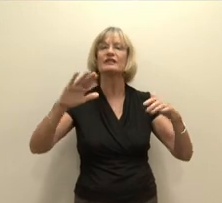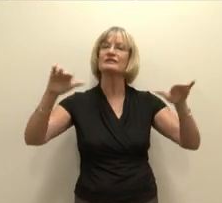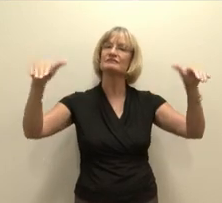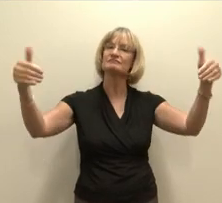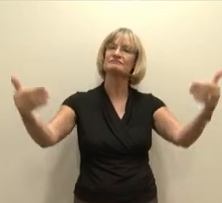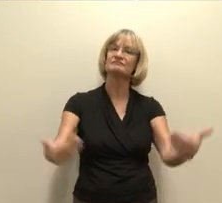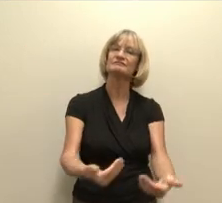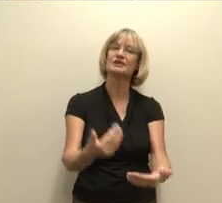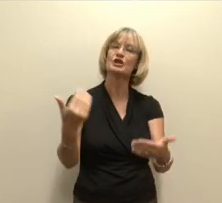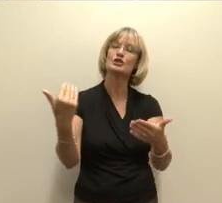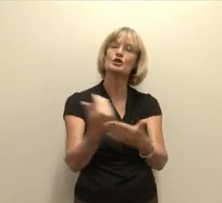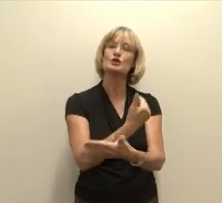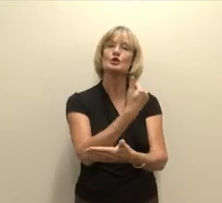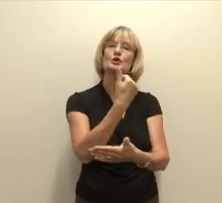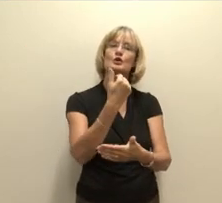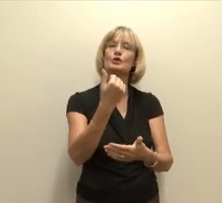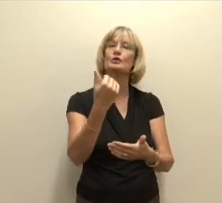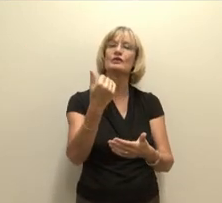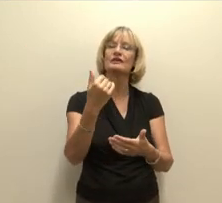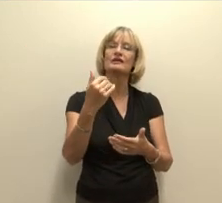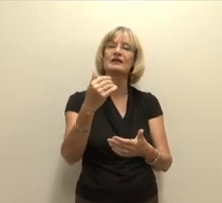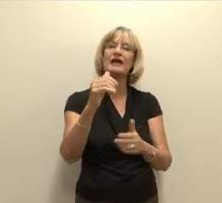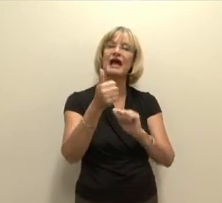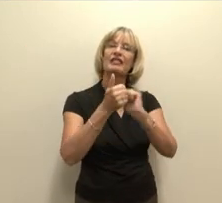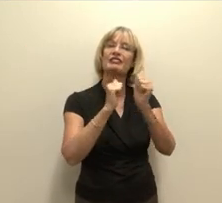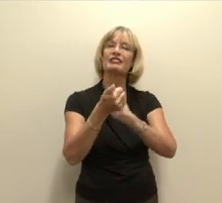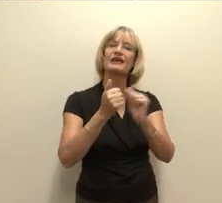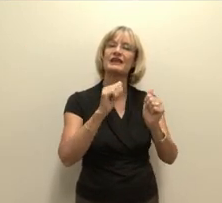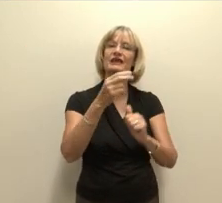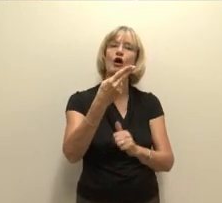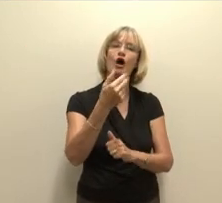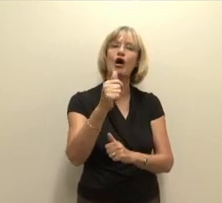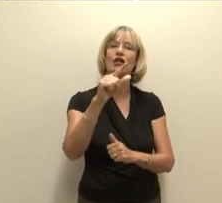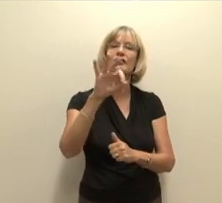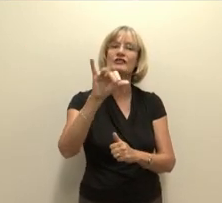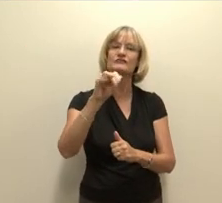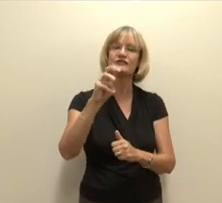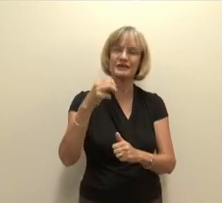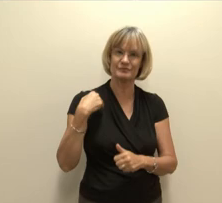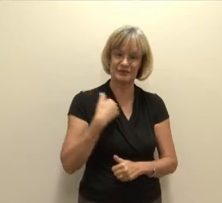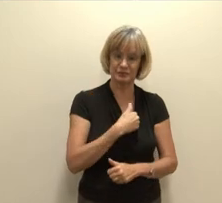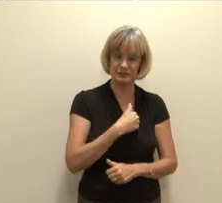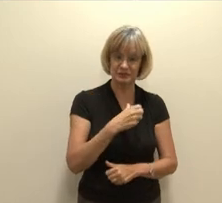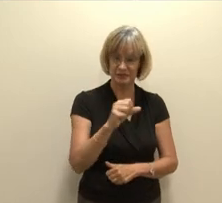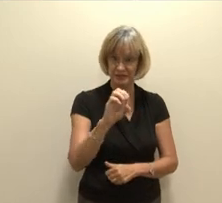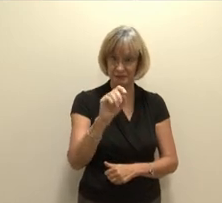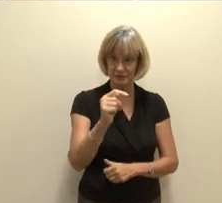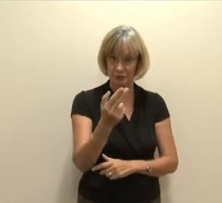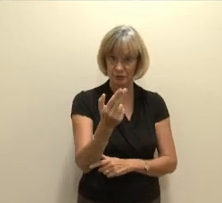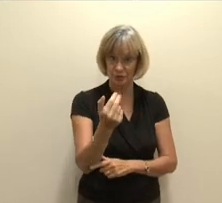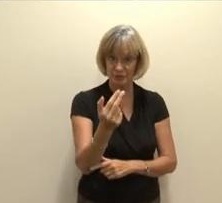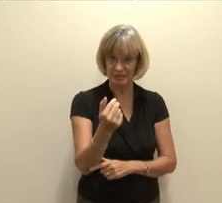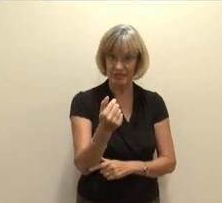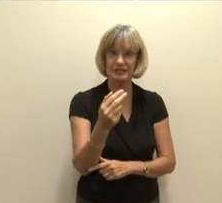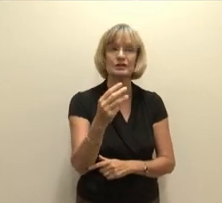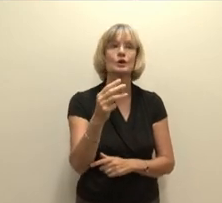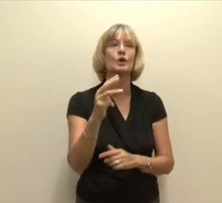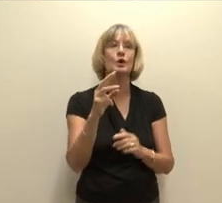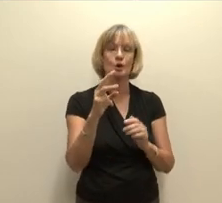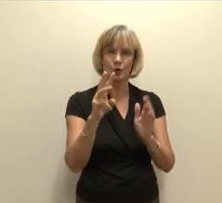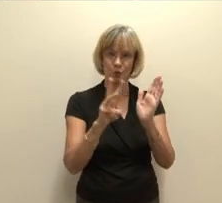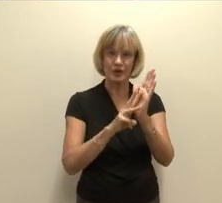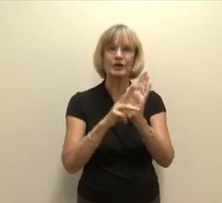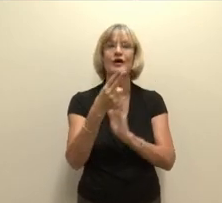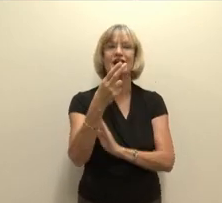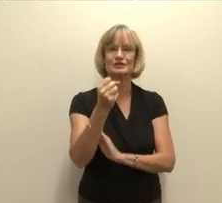members of the Waco ISD Athletic Hall of Fame. Then on September 13th, the Waco High School Choir